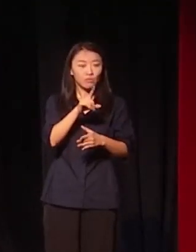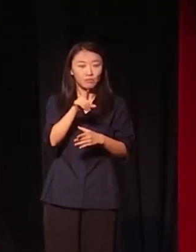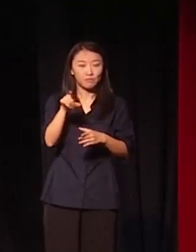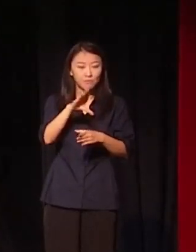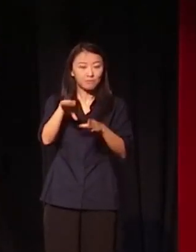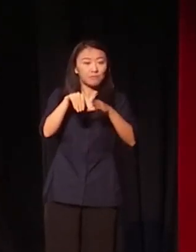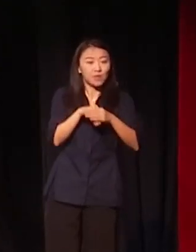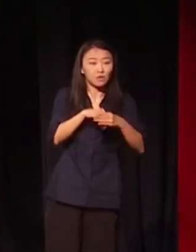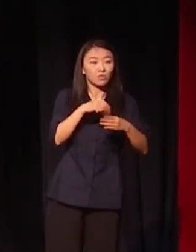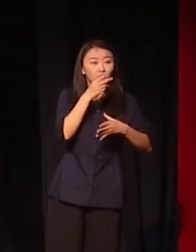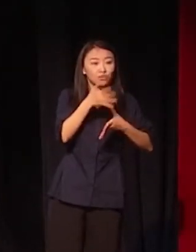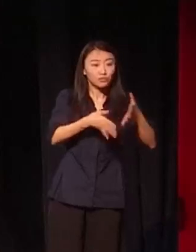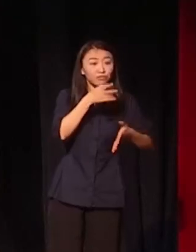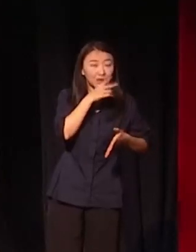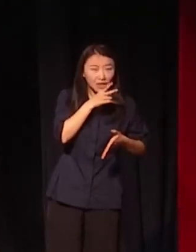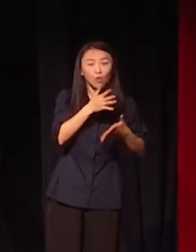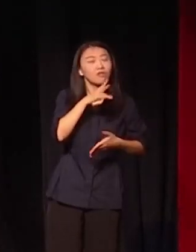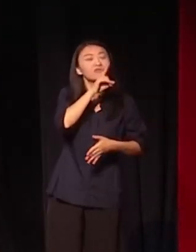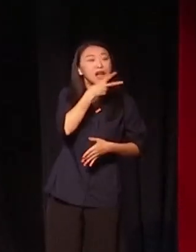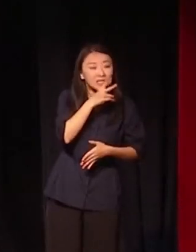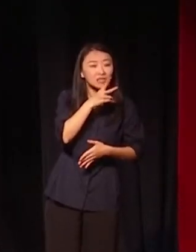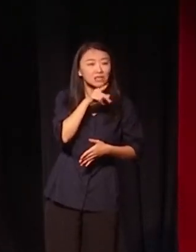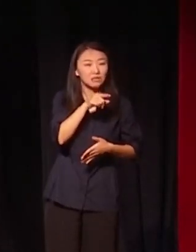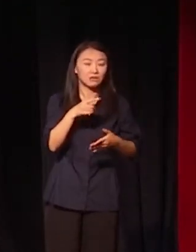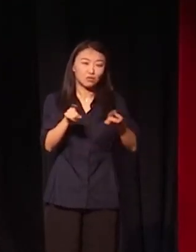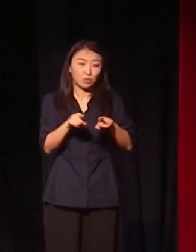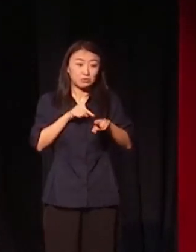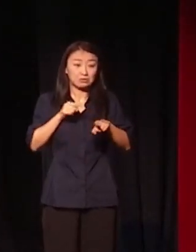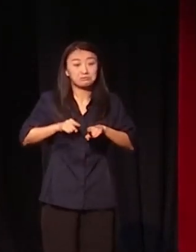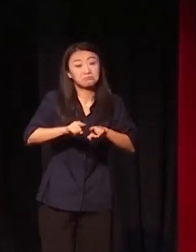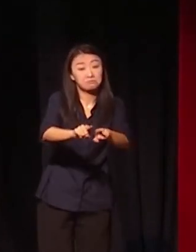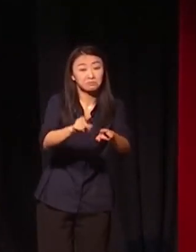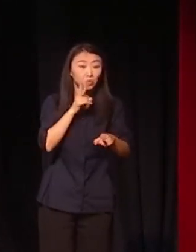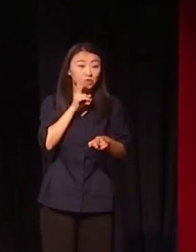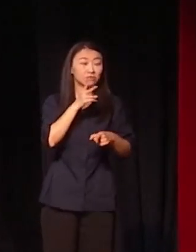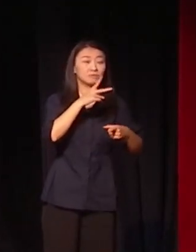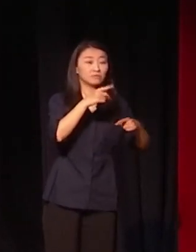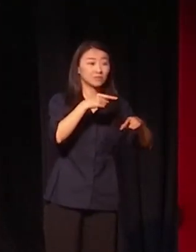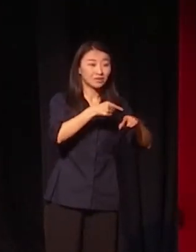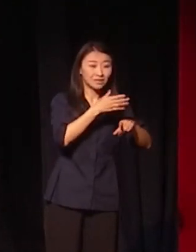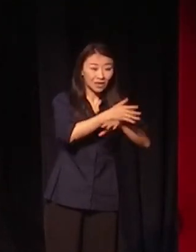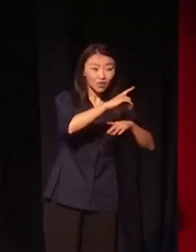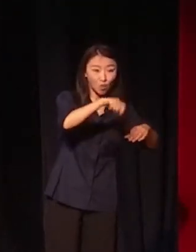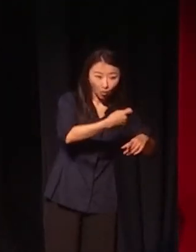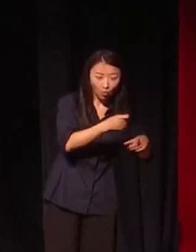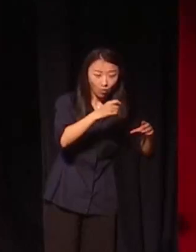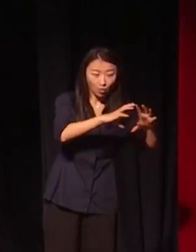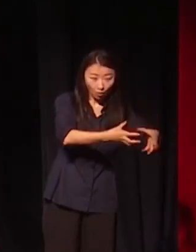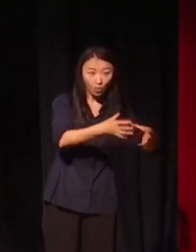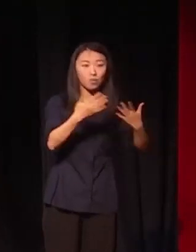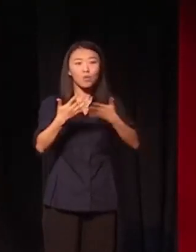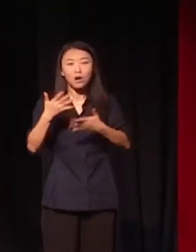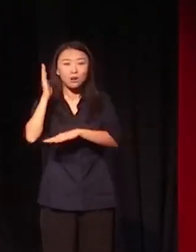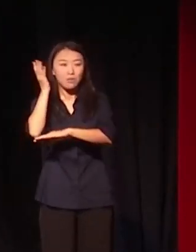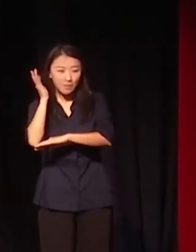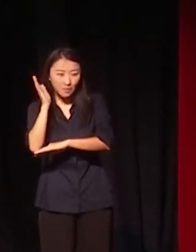encompass interpreting, both consecutive, simultaneous, community, conference, and interpreting